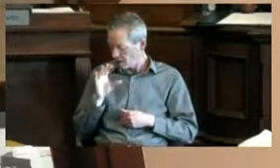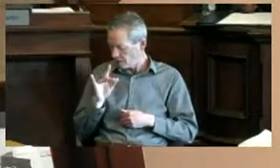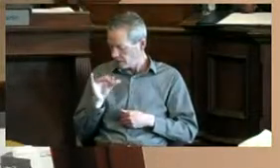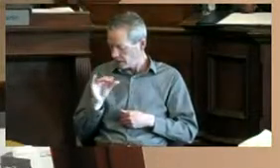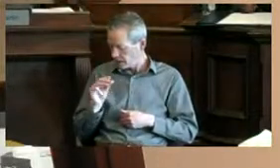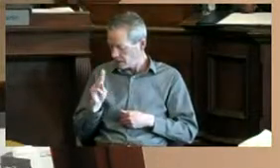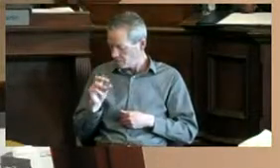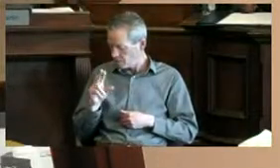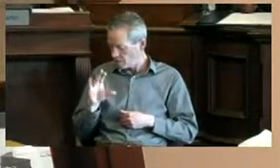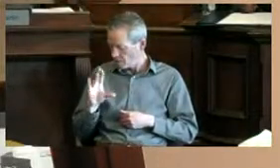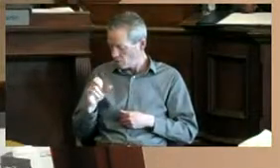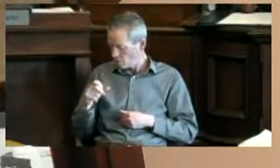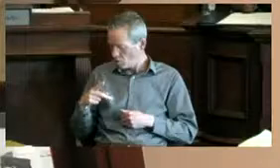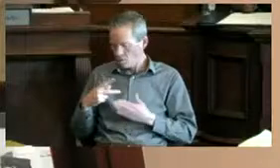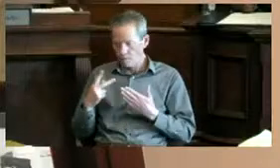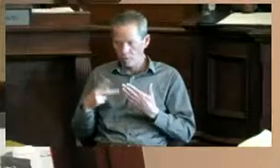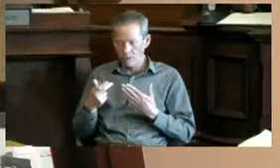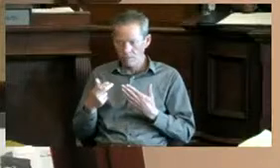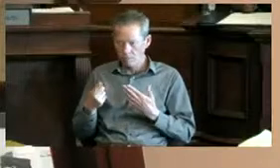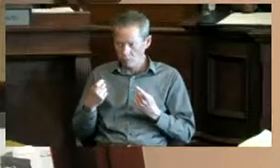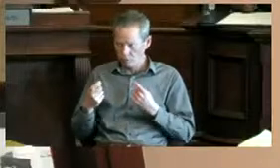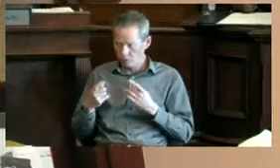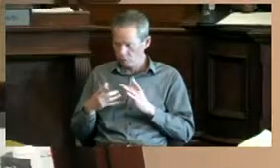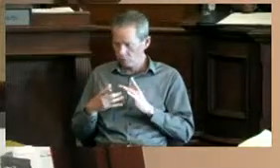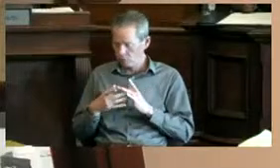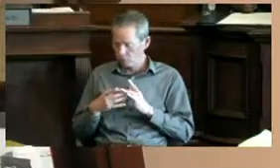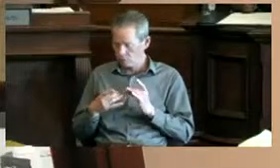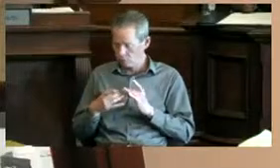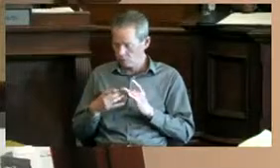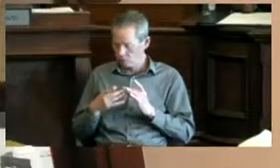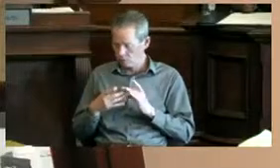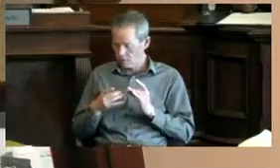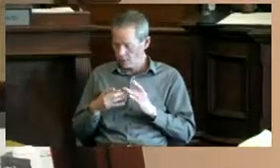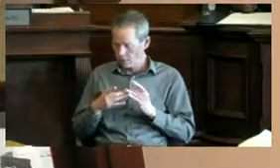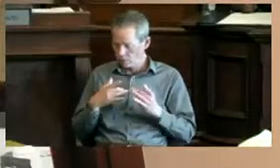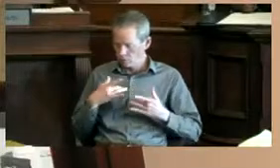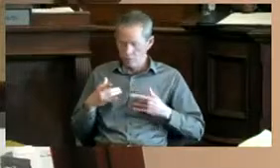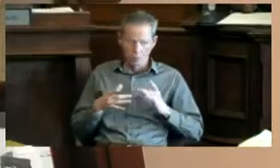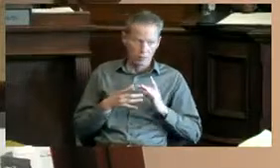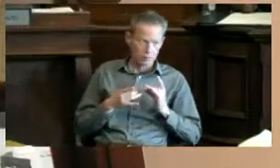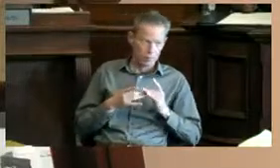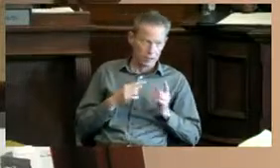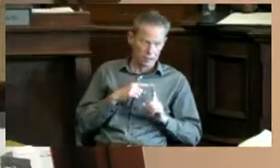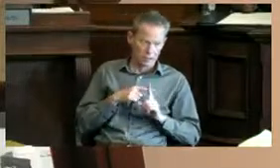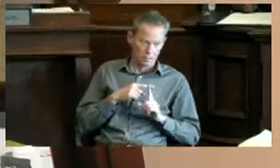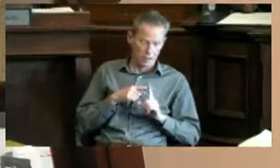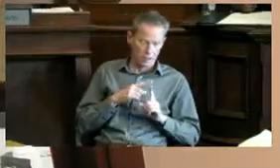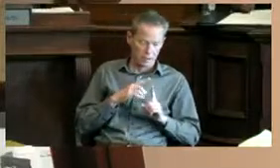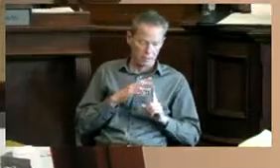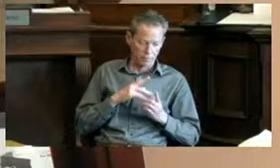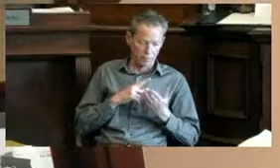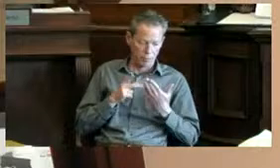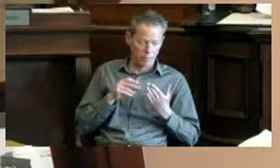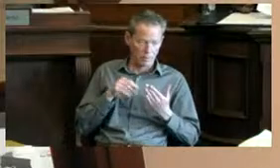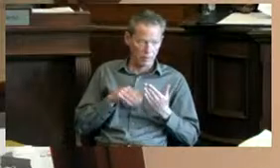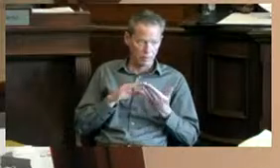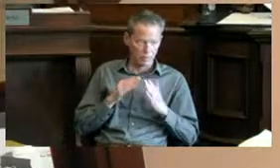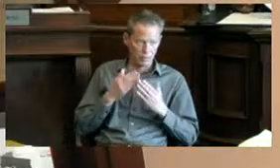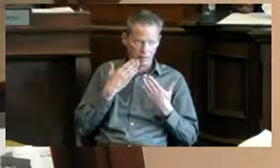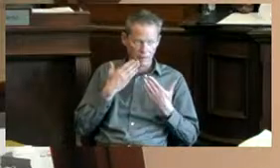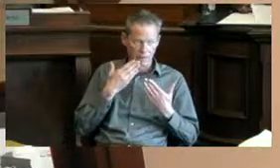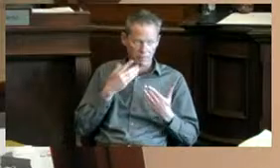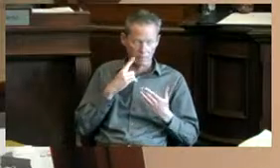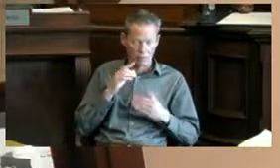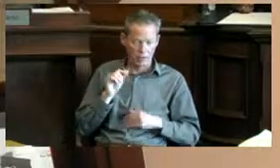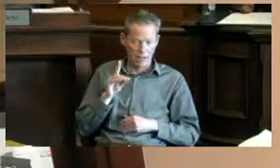program. Any questions, comments, or concerns? Comment, such a positive program in the community, and thankful for